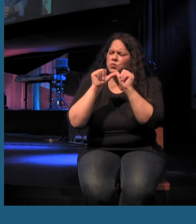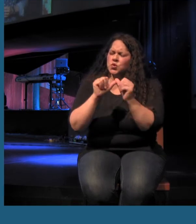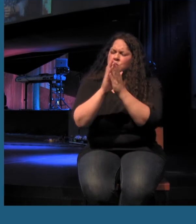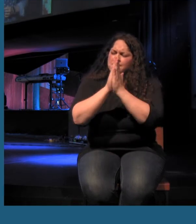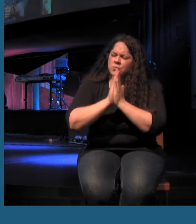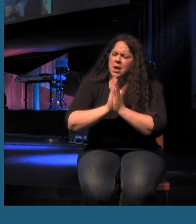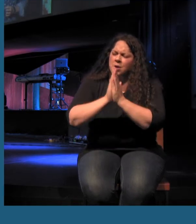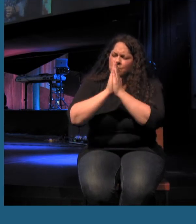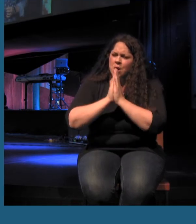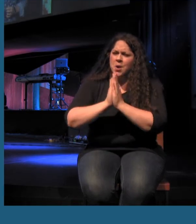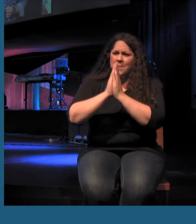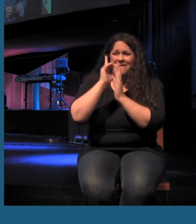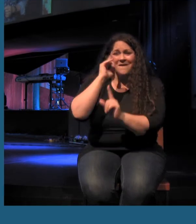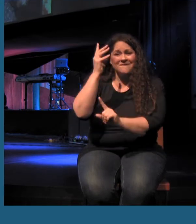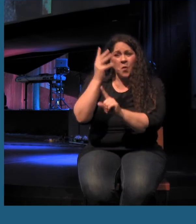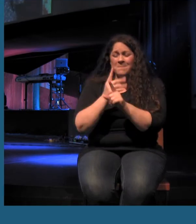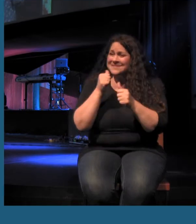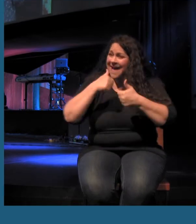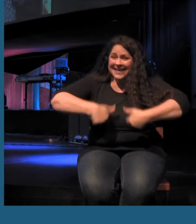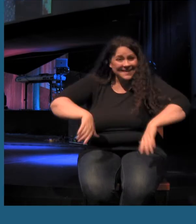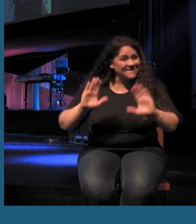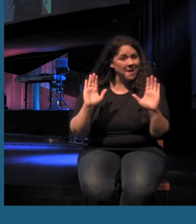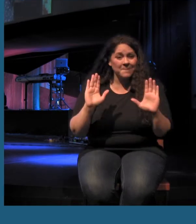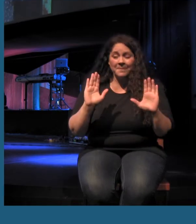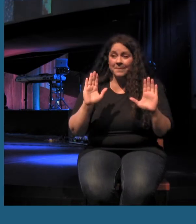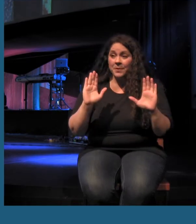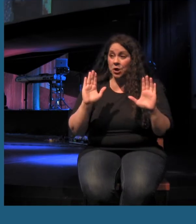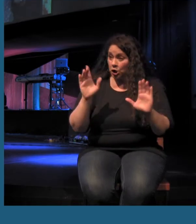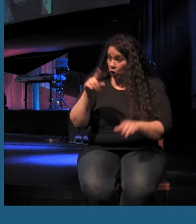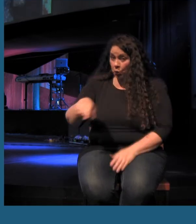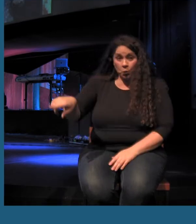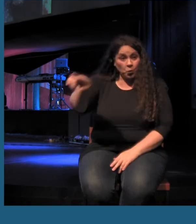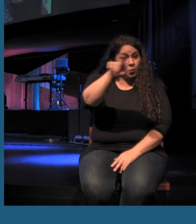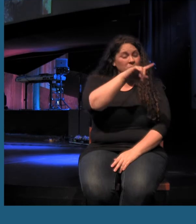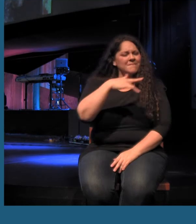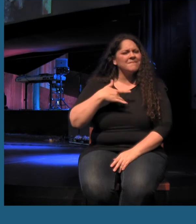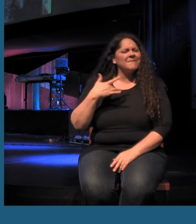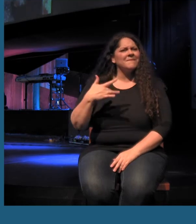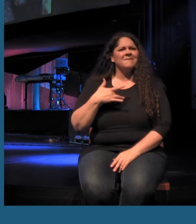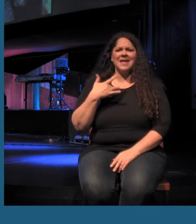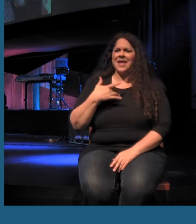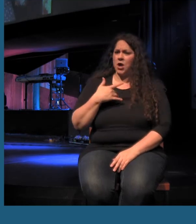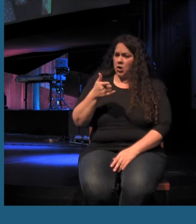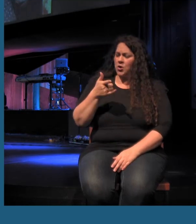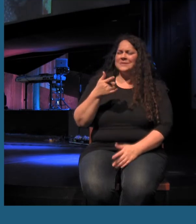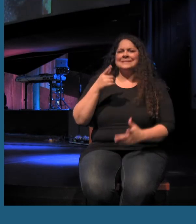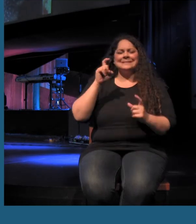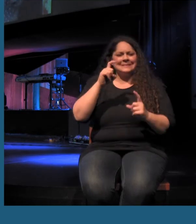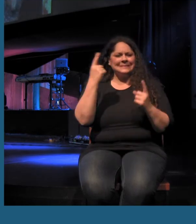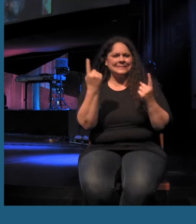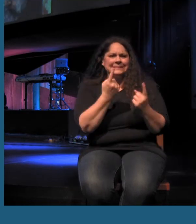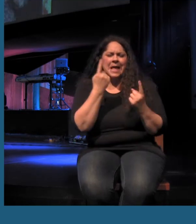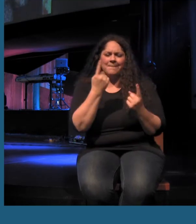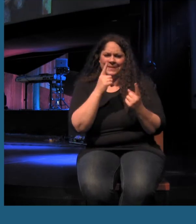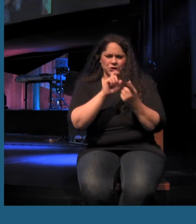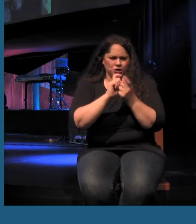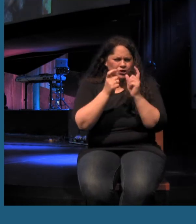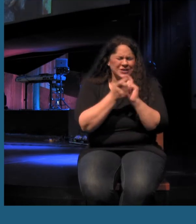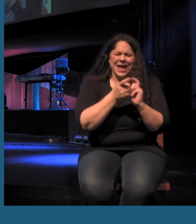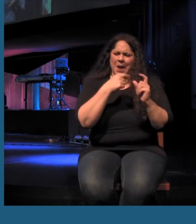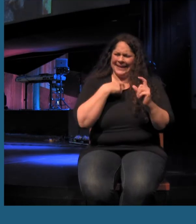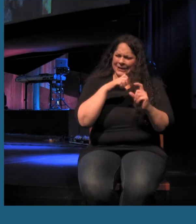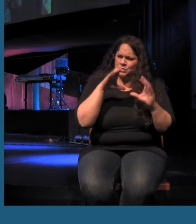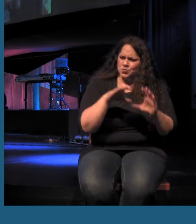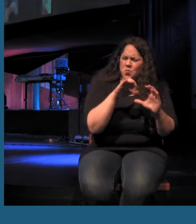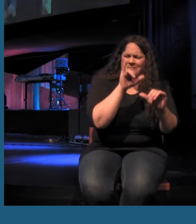our commitment to prayer? When we see something in the world that needs to be rebuilt, needs to be completed, needs to be